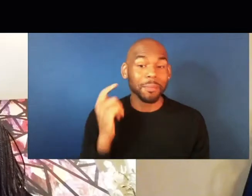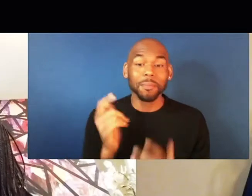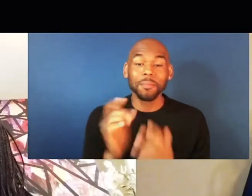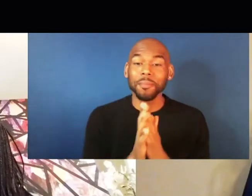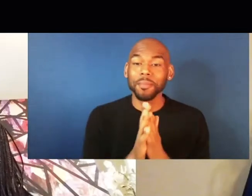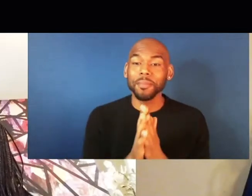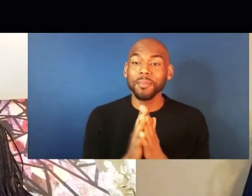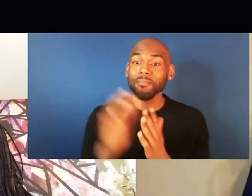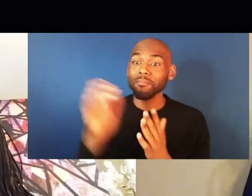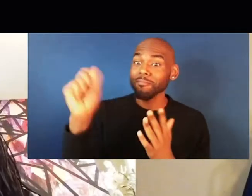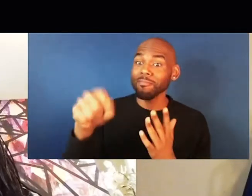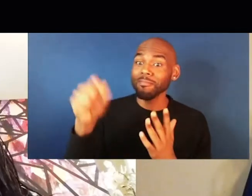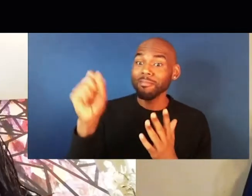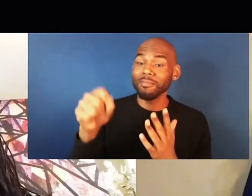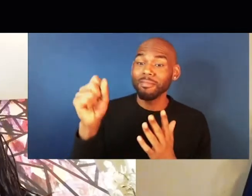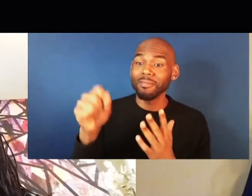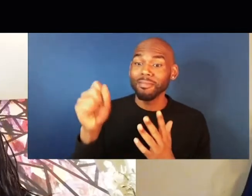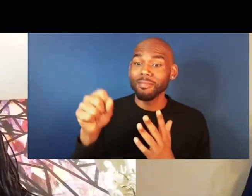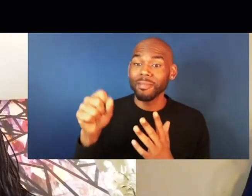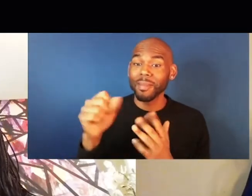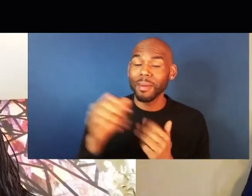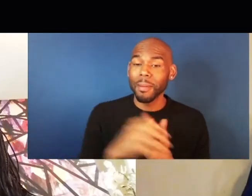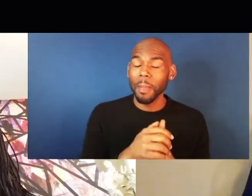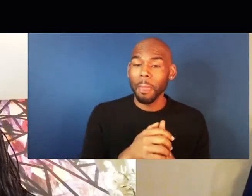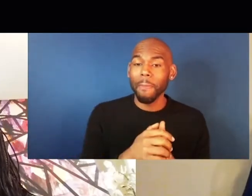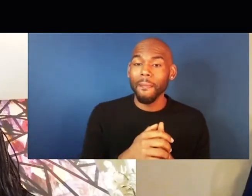Yeah. So